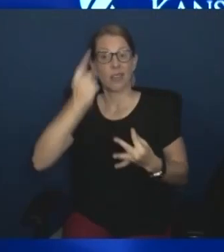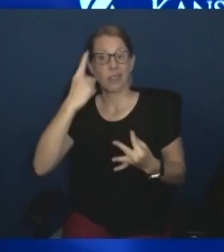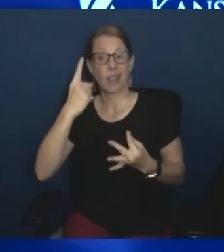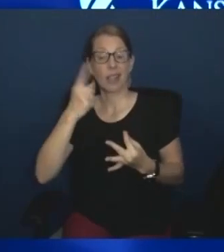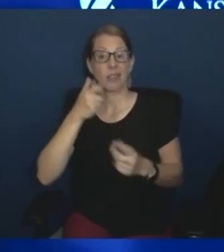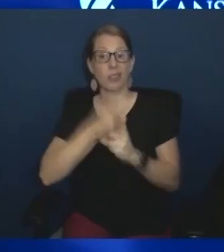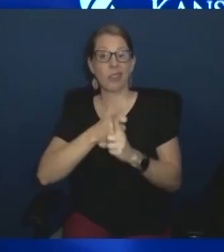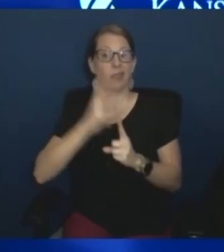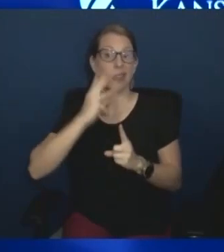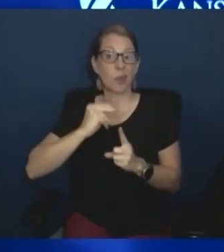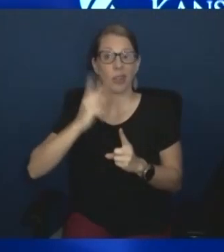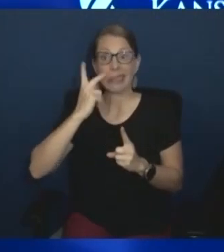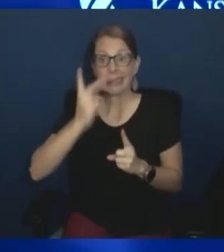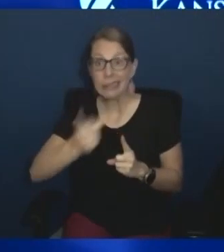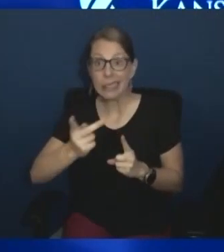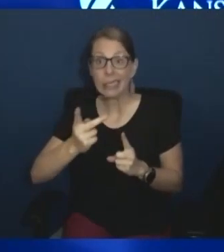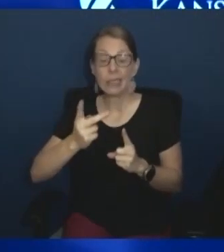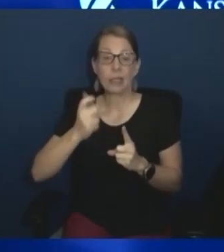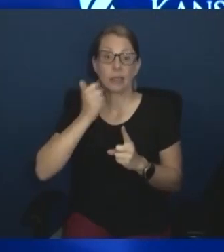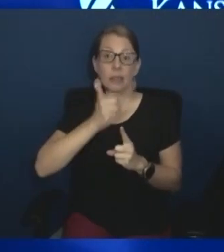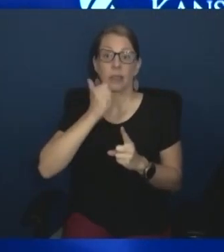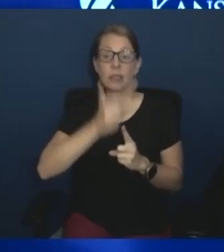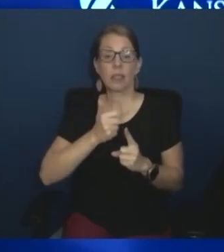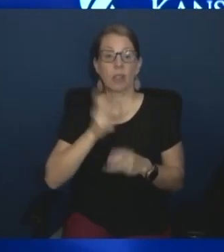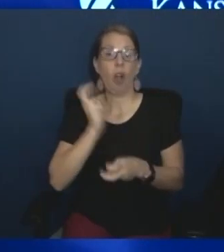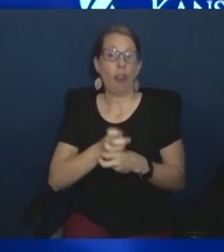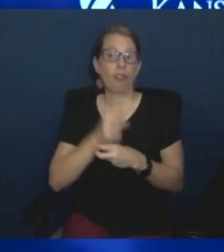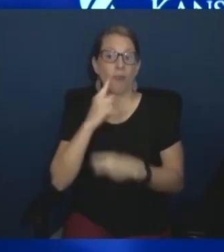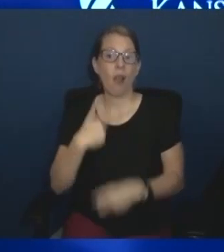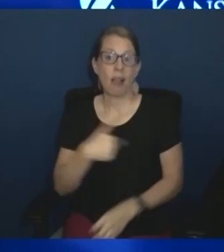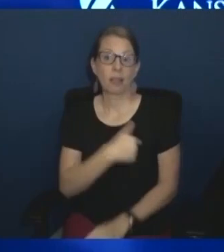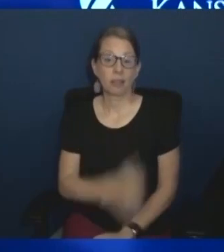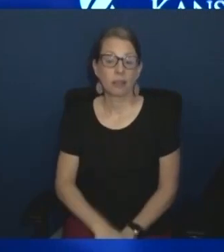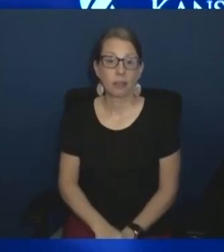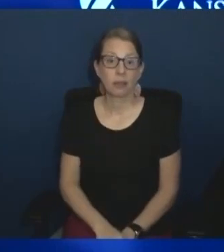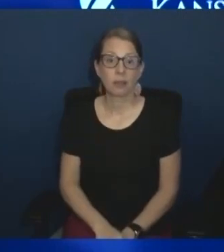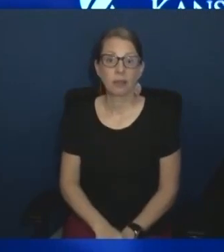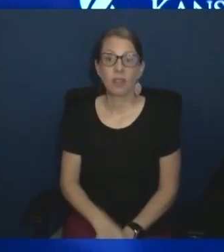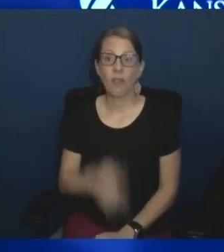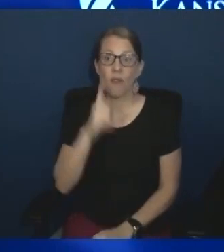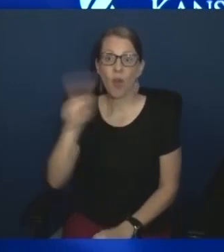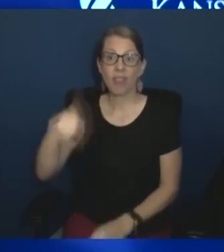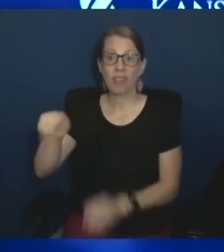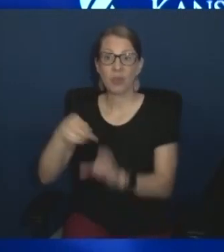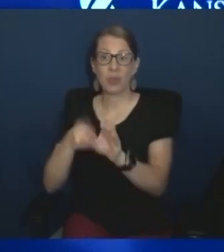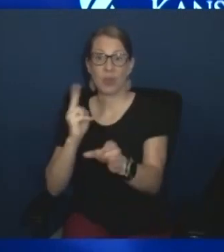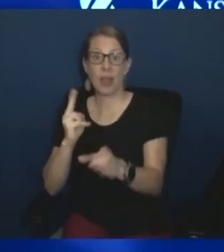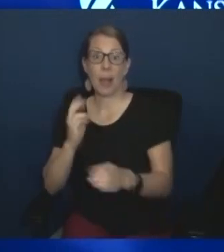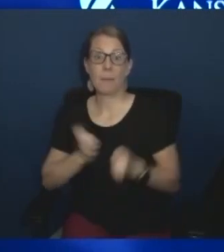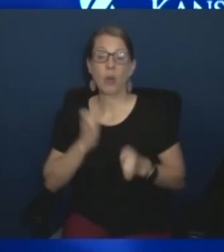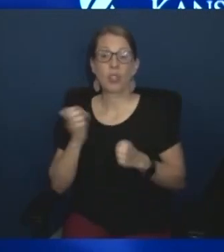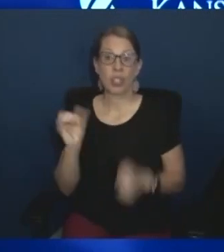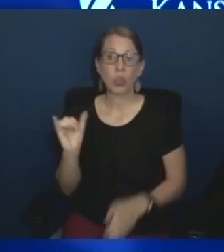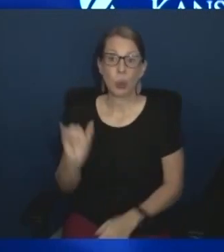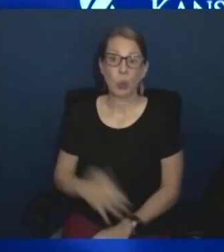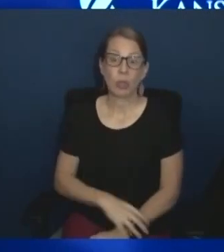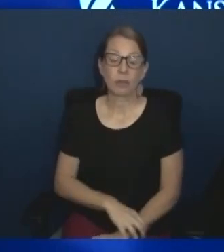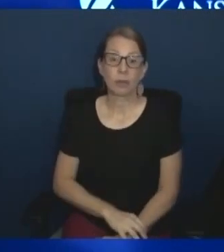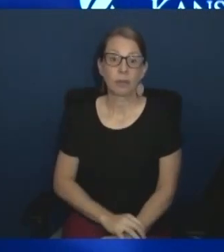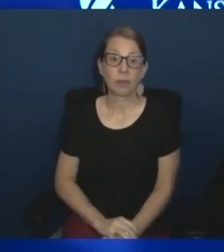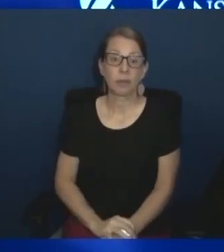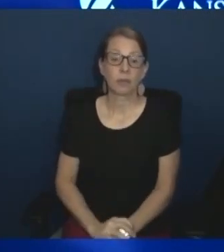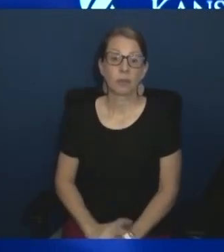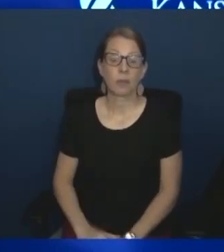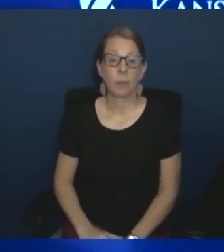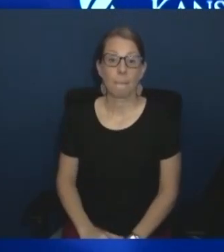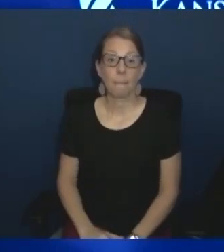and so it's hard for us to lose them emotionally too. When it comes to